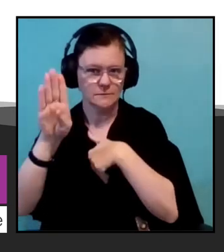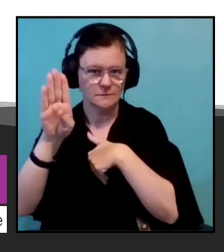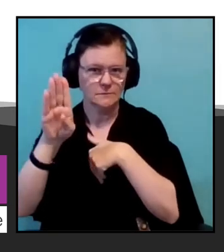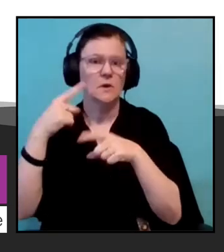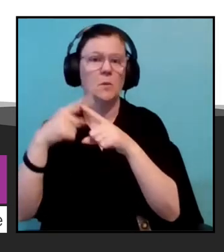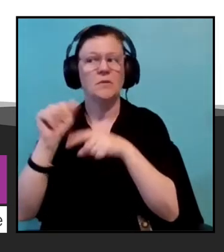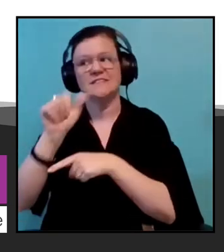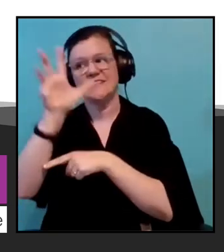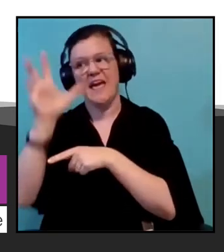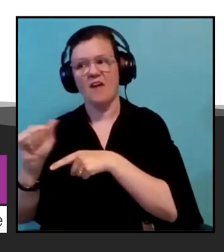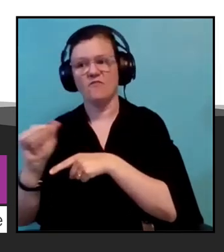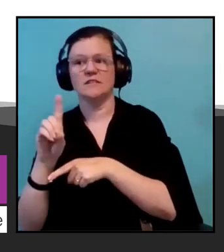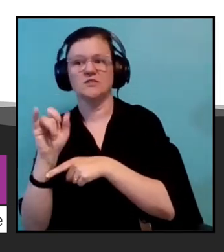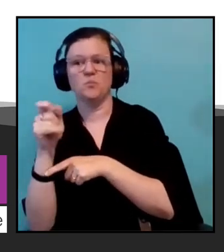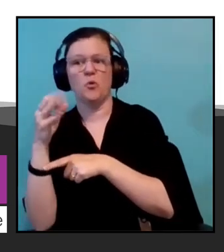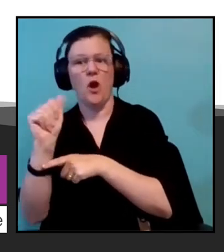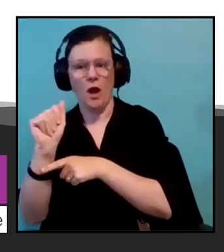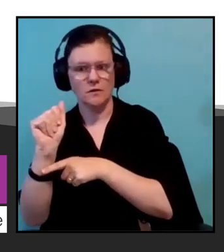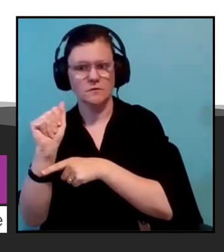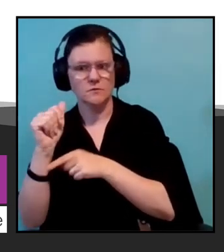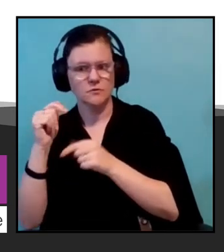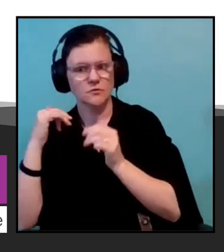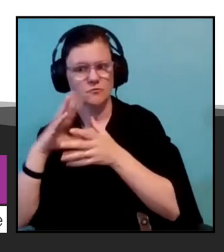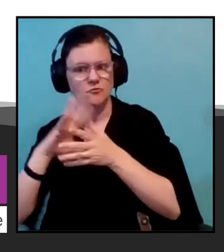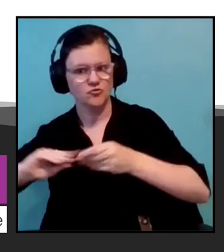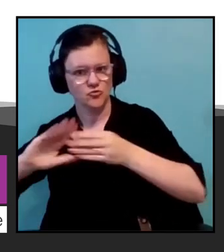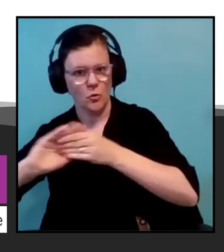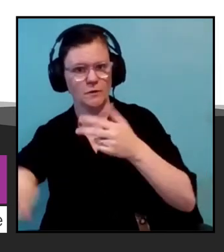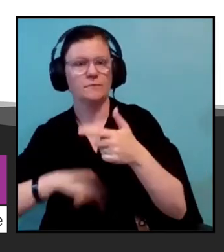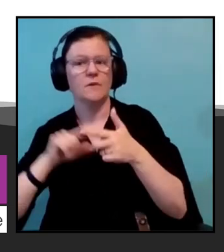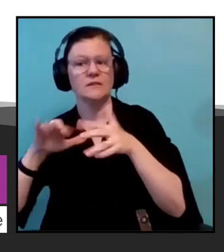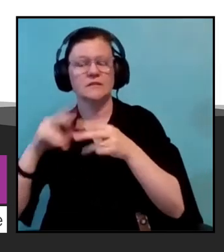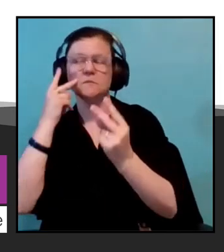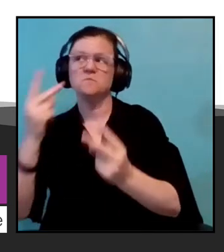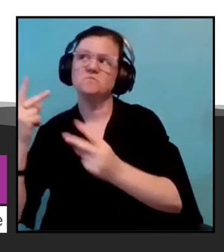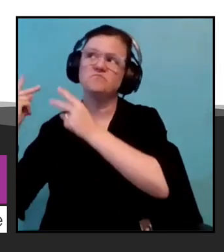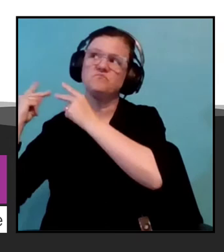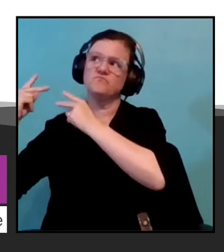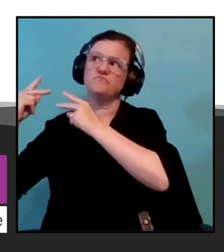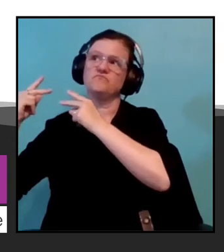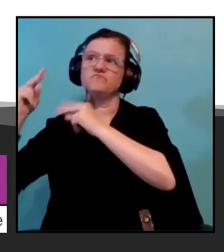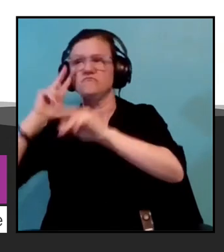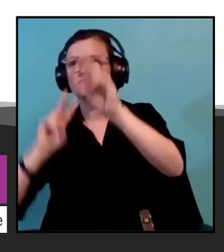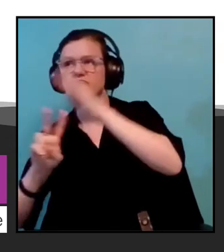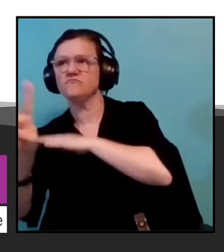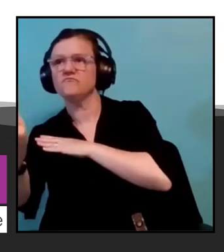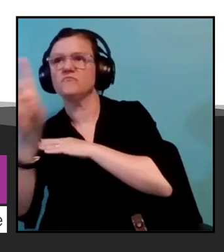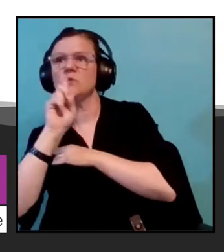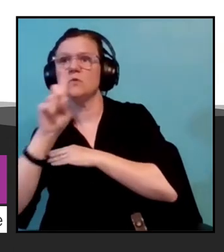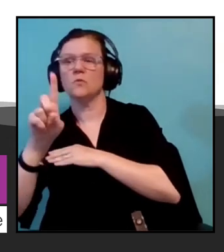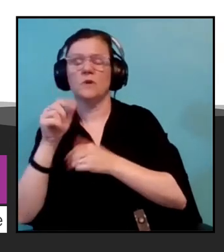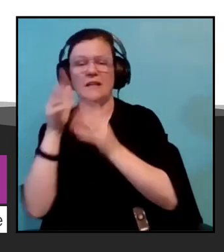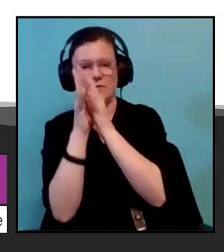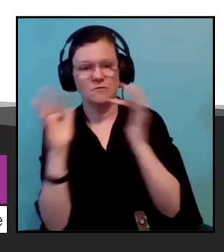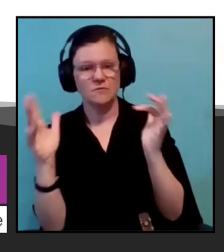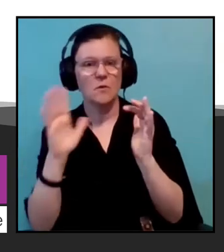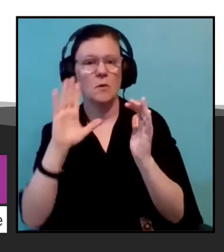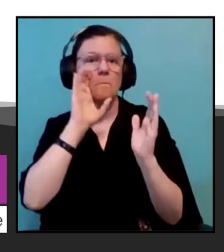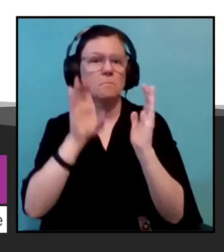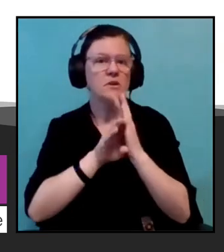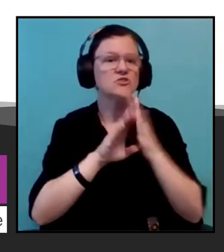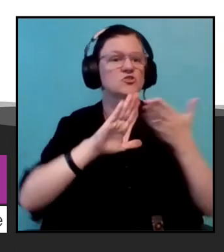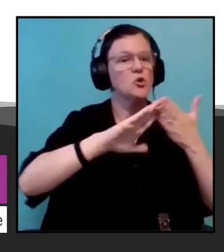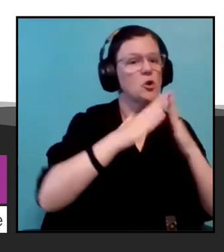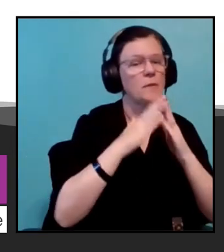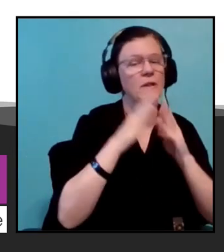Afro-diasporic stories. She explores themes of nostalgia and familiarity by reconstructing and assembling melanges of urban and